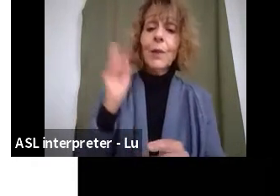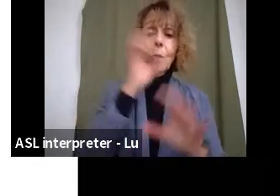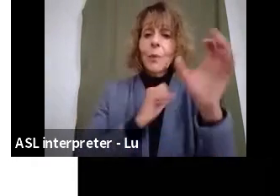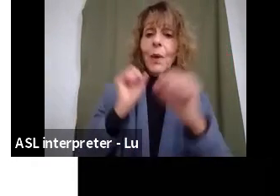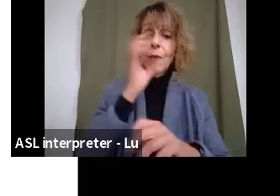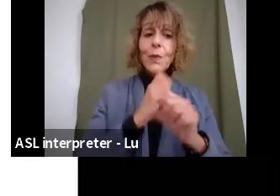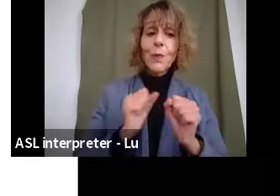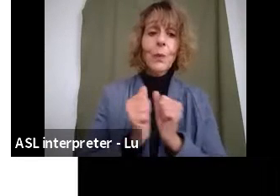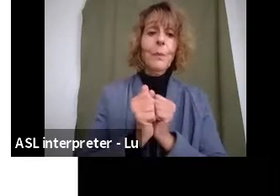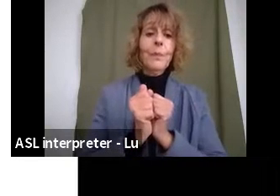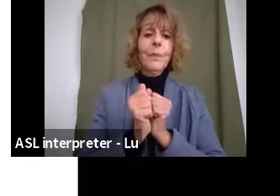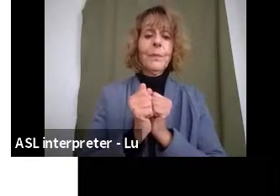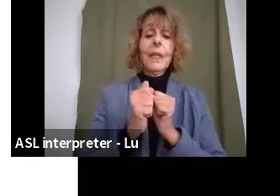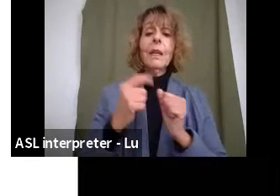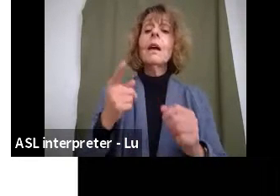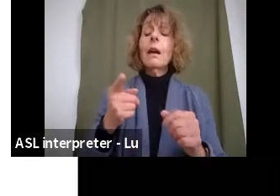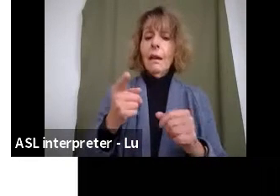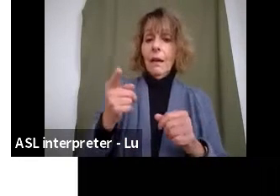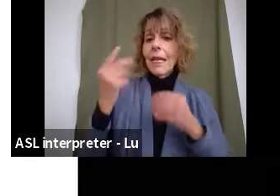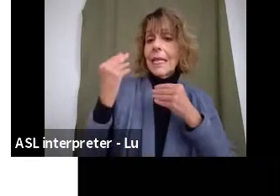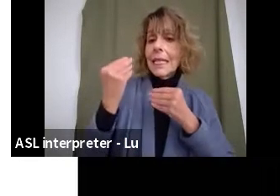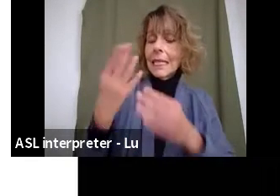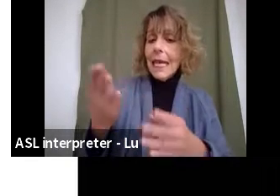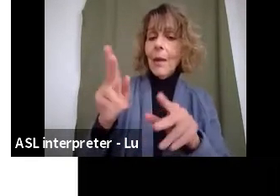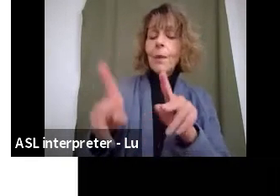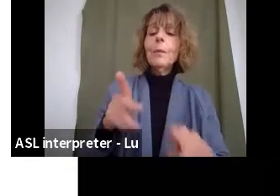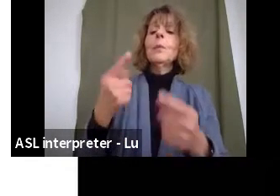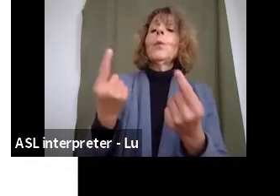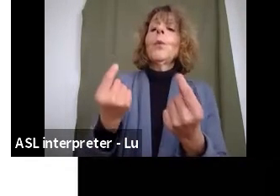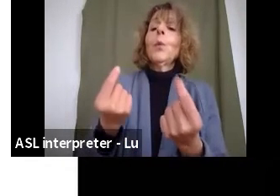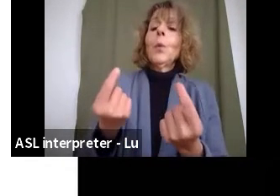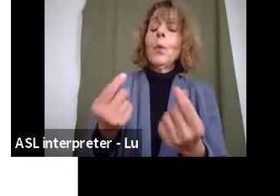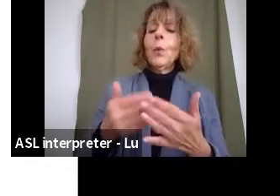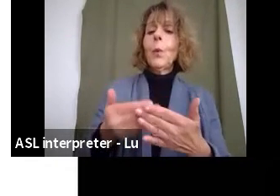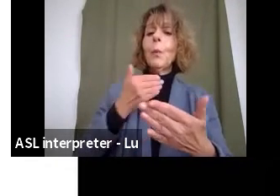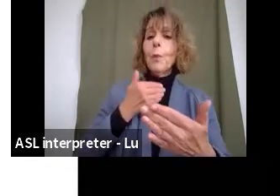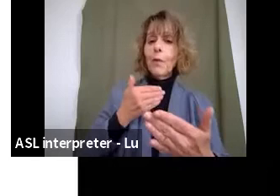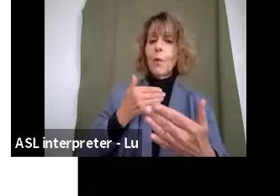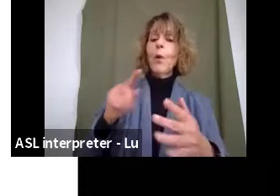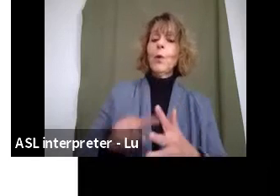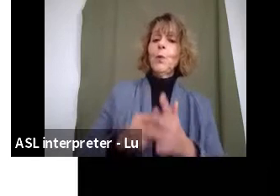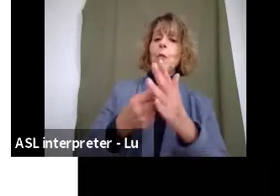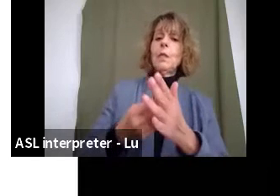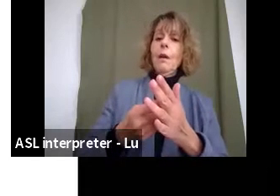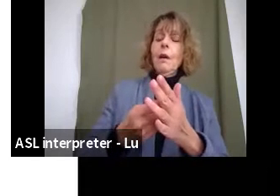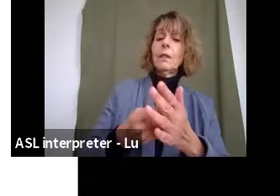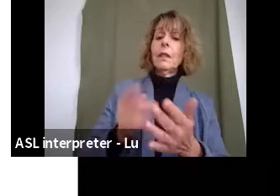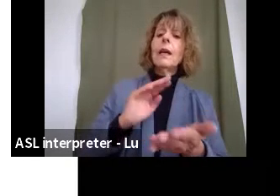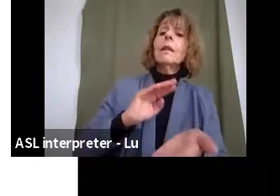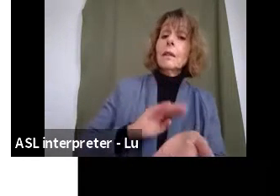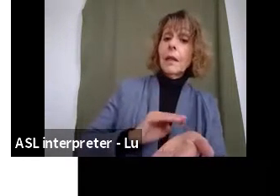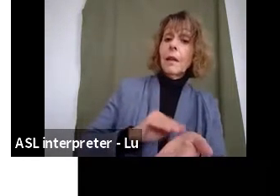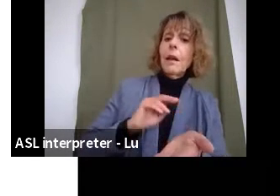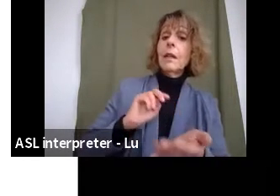for everybody. Extremely helpful. And then using diagrams and pictures in addition to oral and print communication. And I